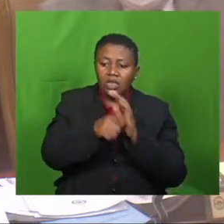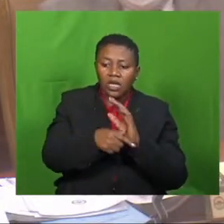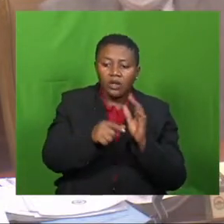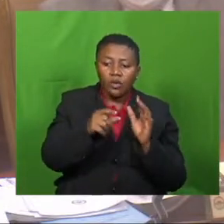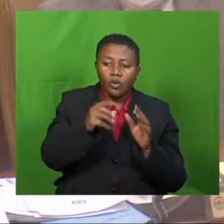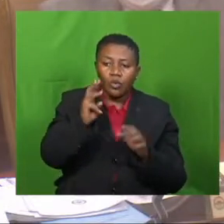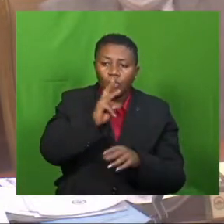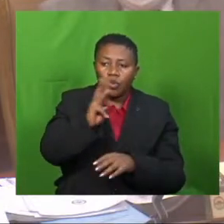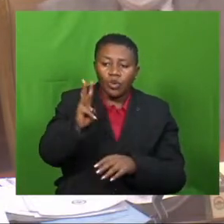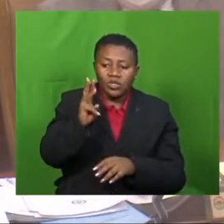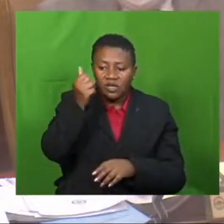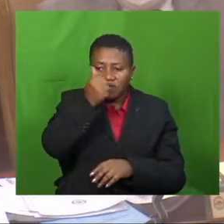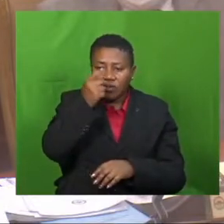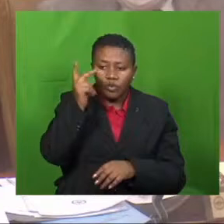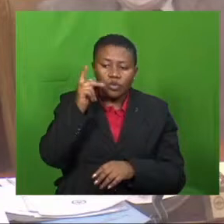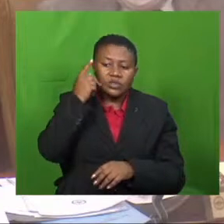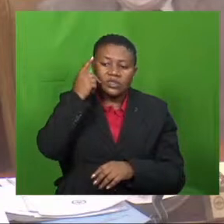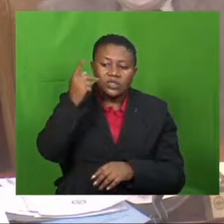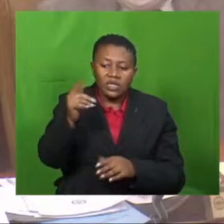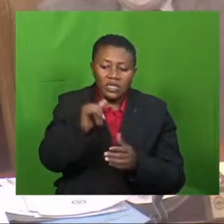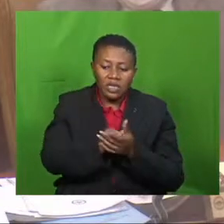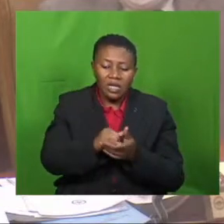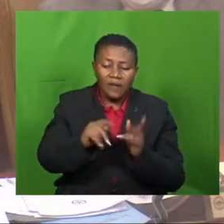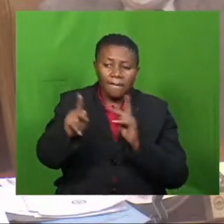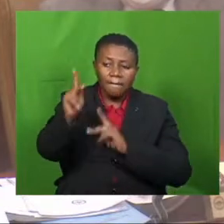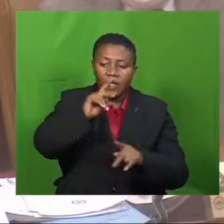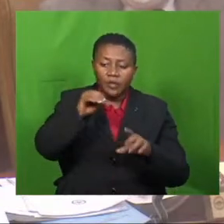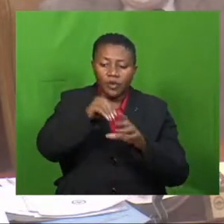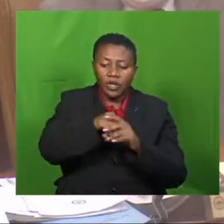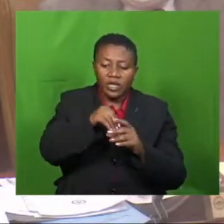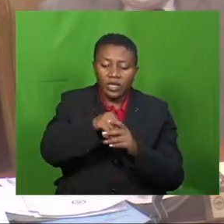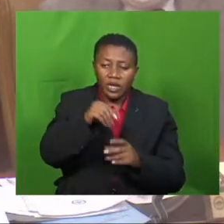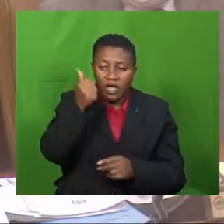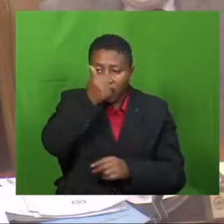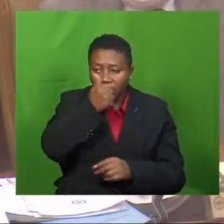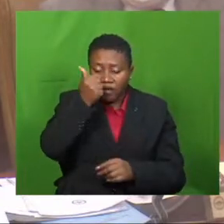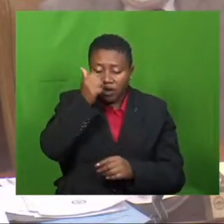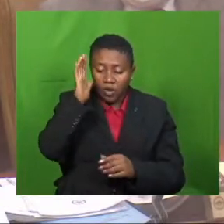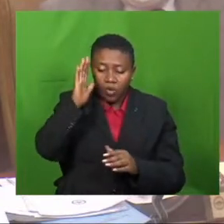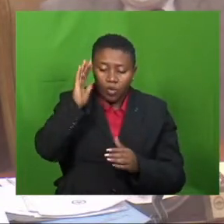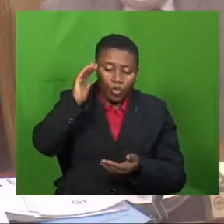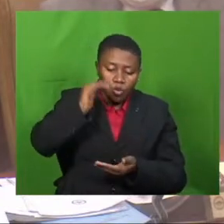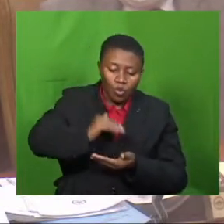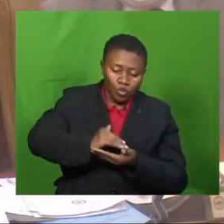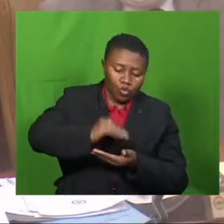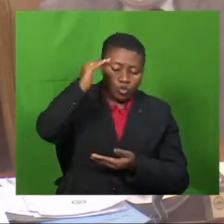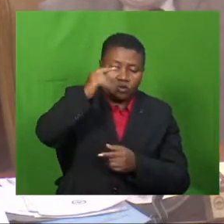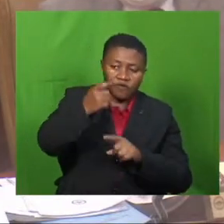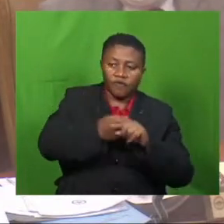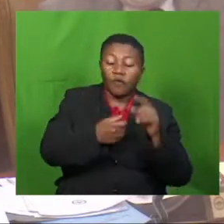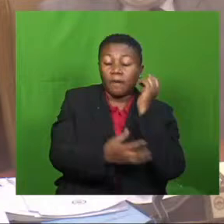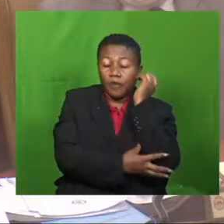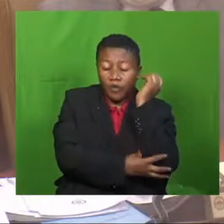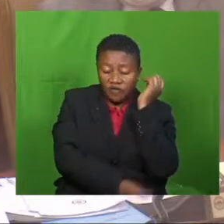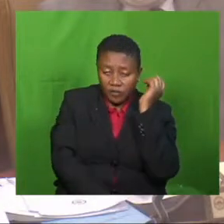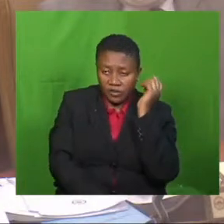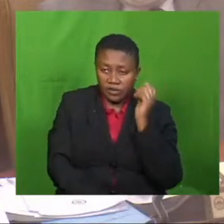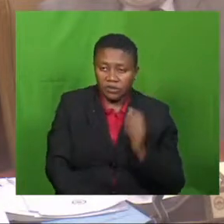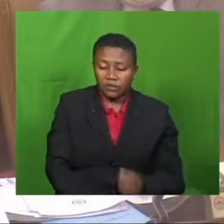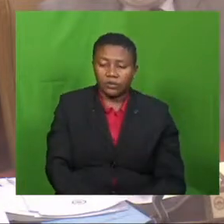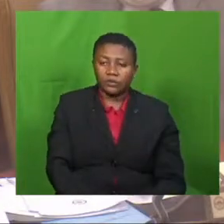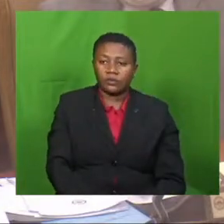people living in extreme poverty, a decline of 12 million, more than a third of the total for all of